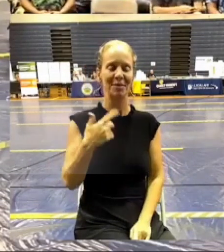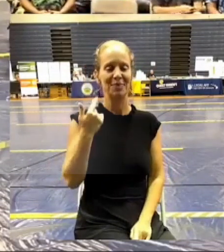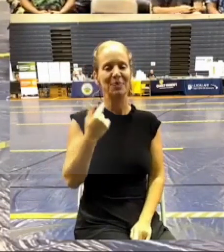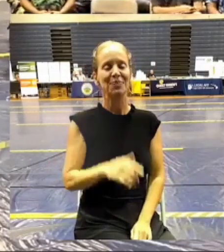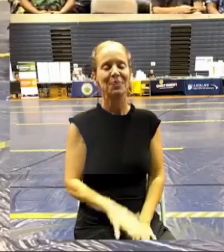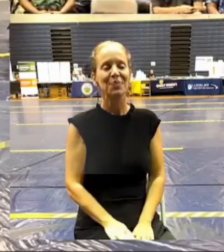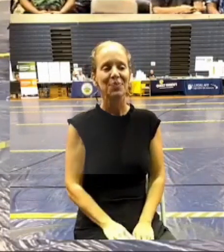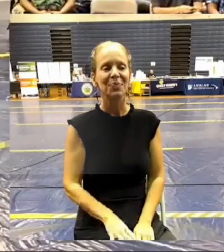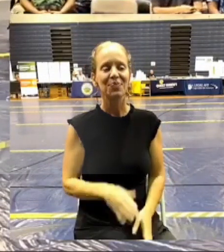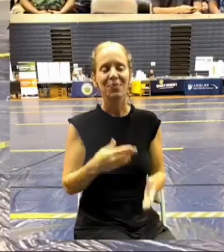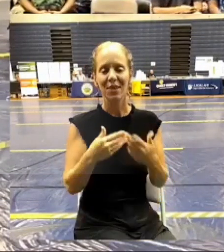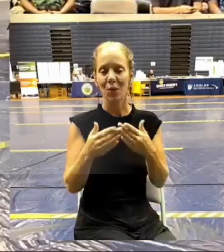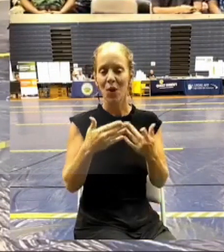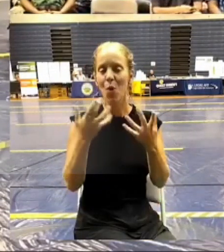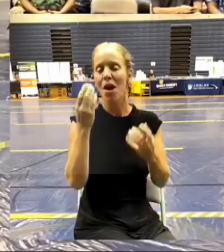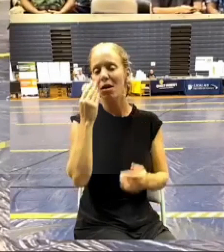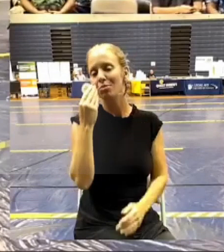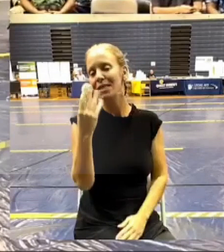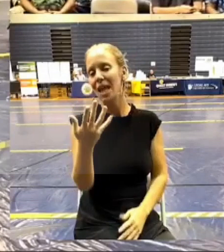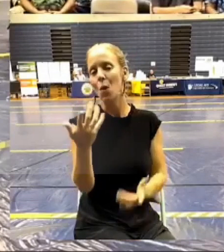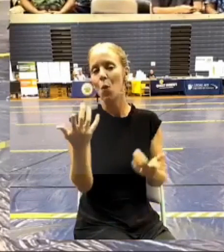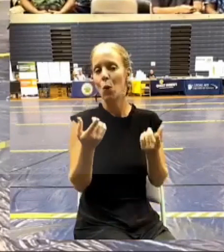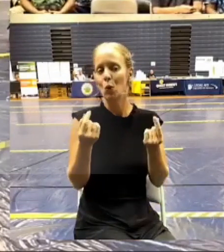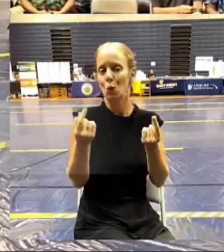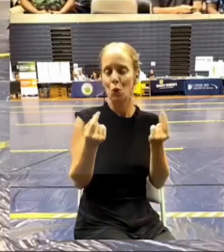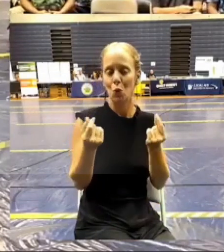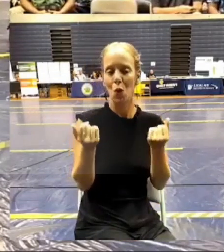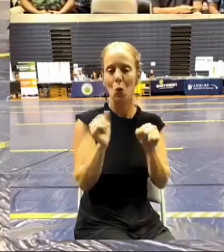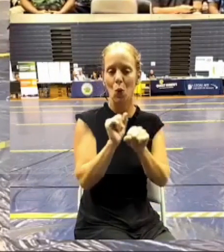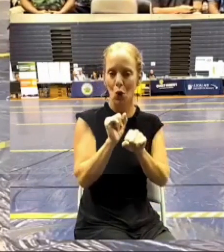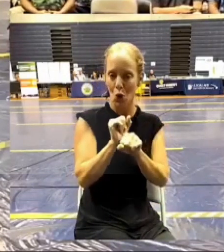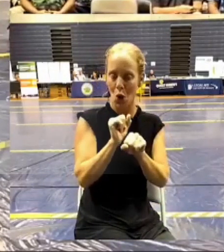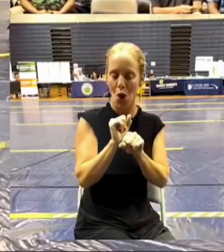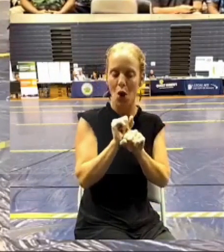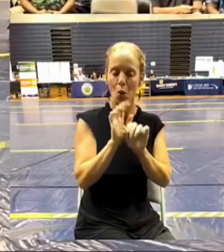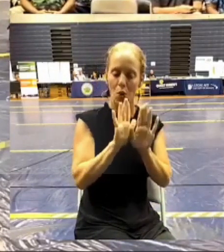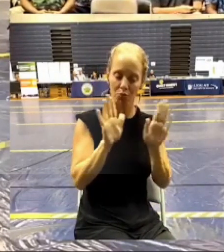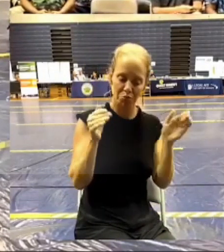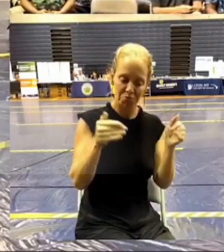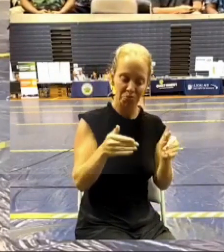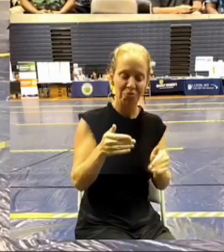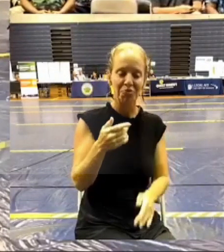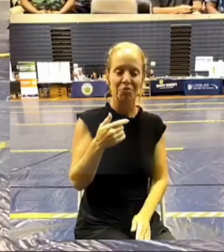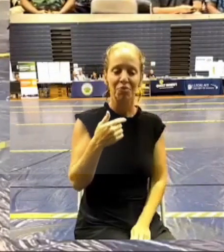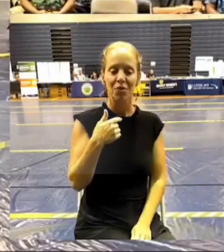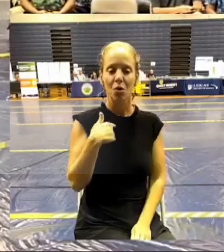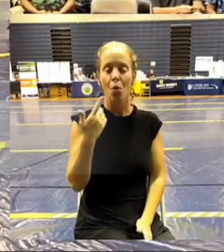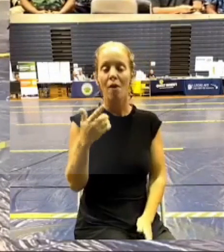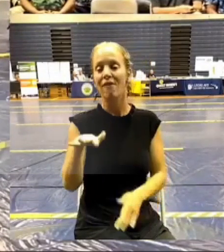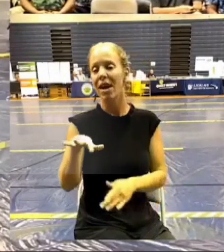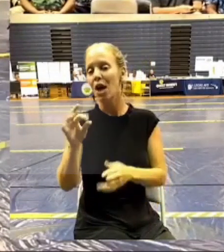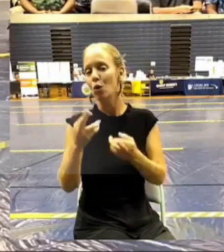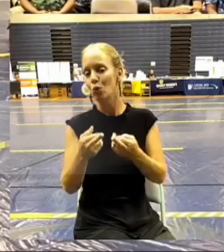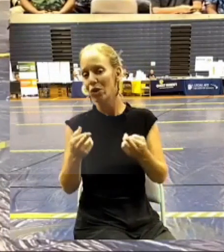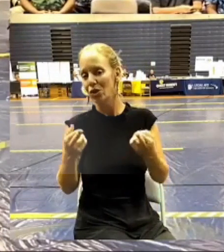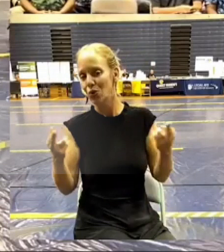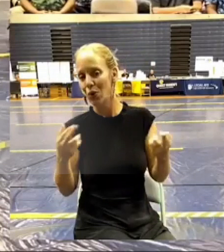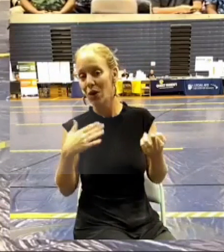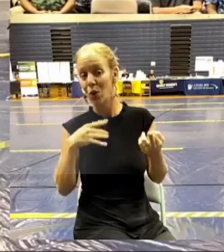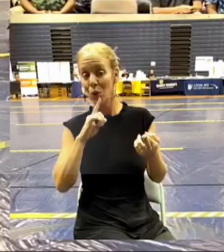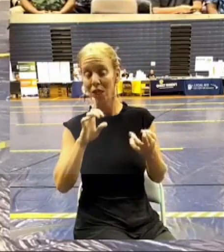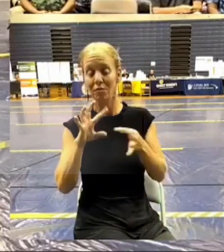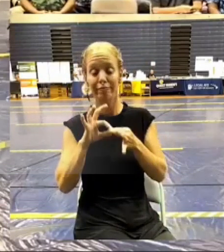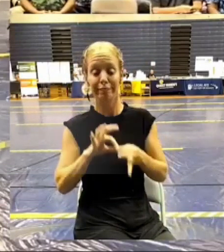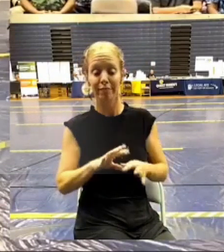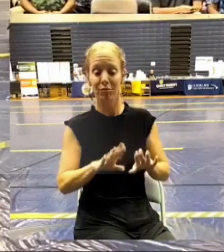that we've been working on and finding out in regards to resources. As far as the